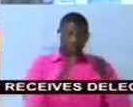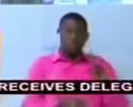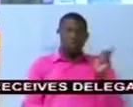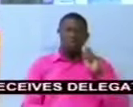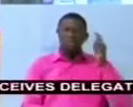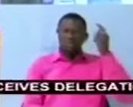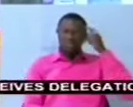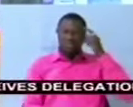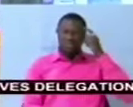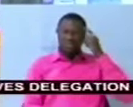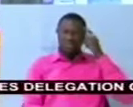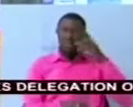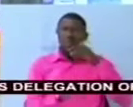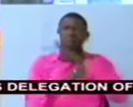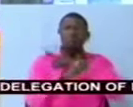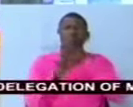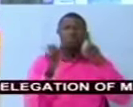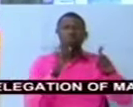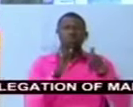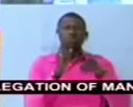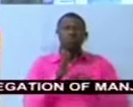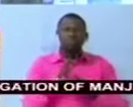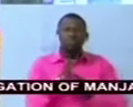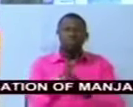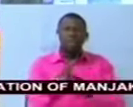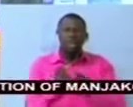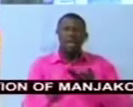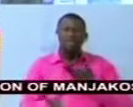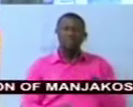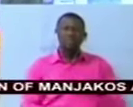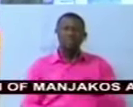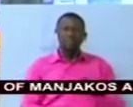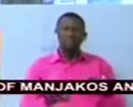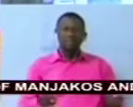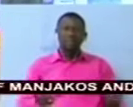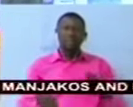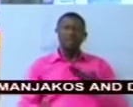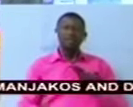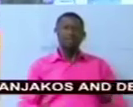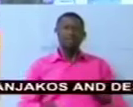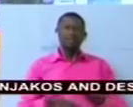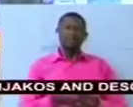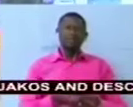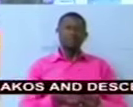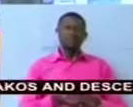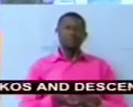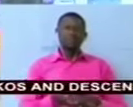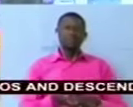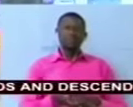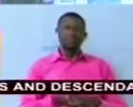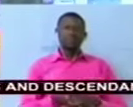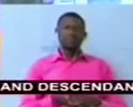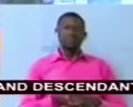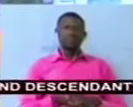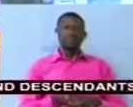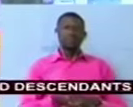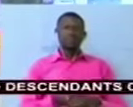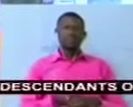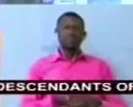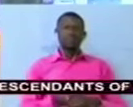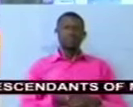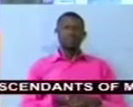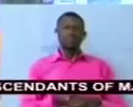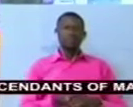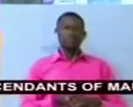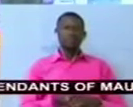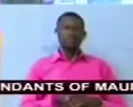TRRC, bon ban maxaaman la yore woon do ko mu ne xam? La yore léegi. Lim yore léegi foo naa mooy seen njiit daal